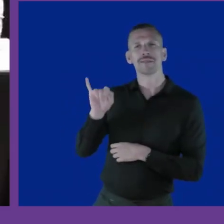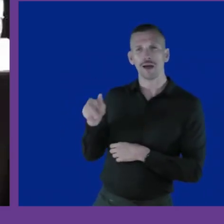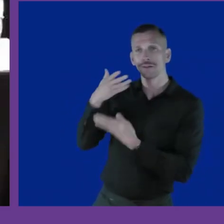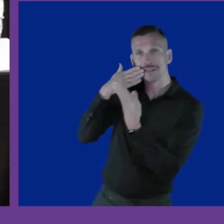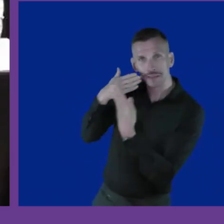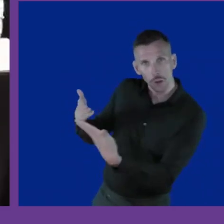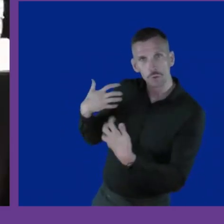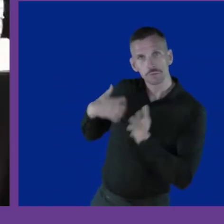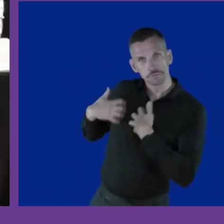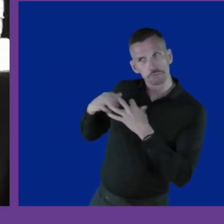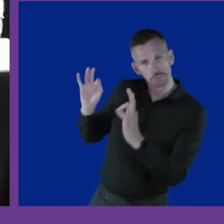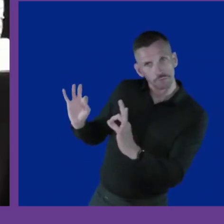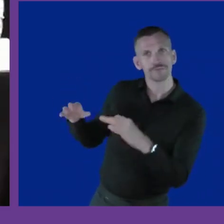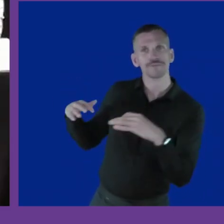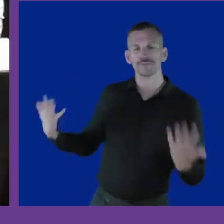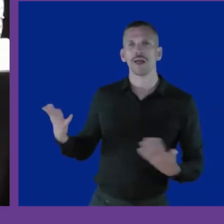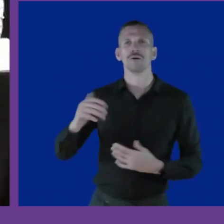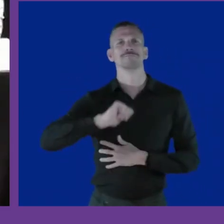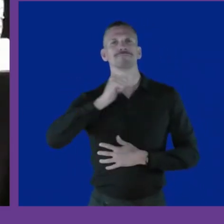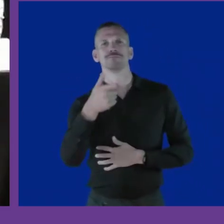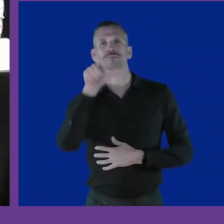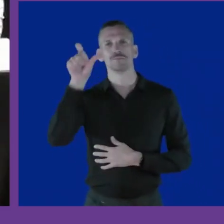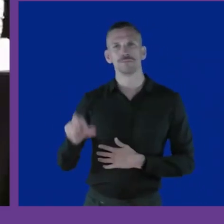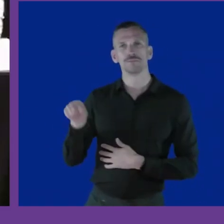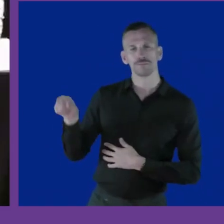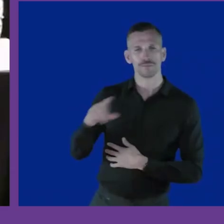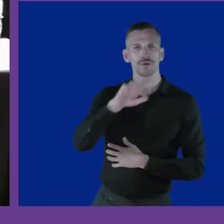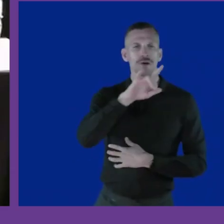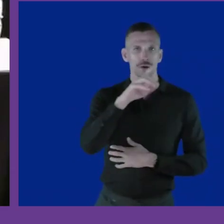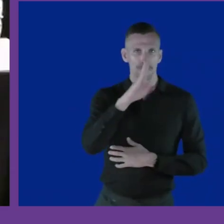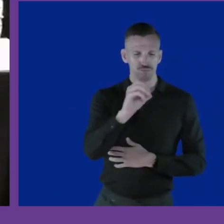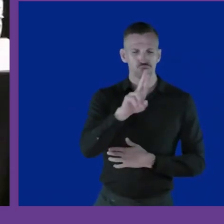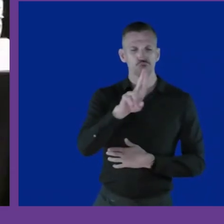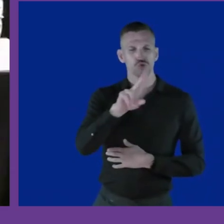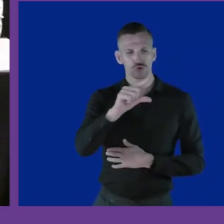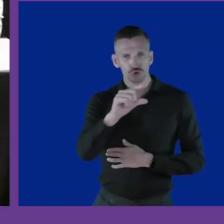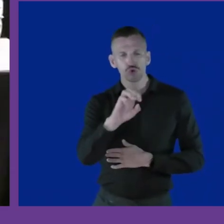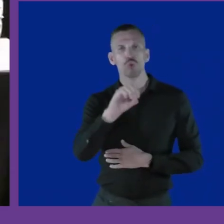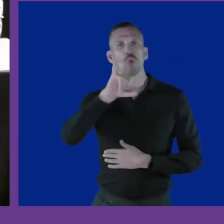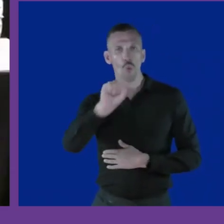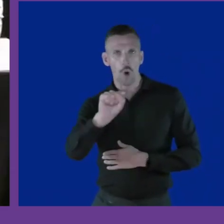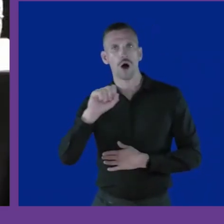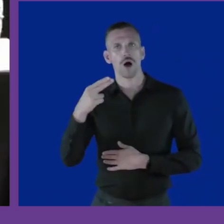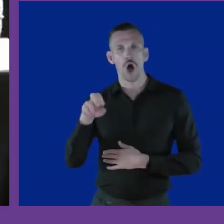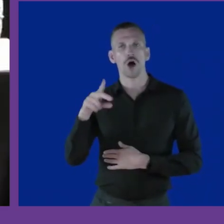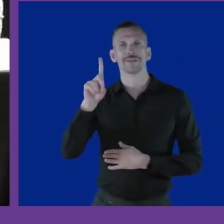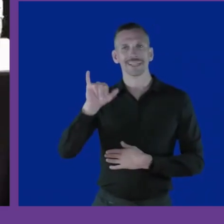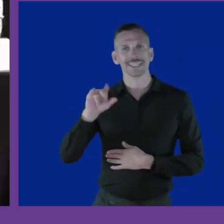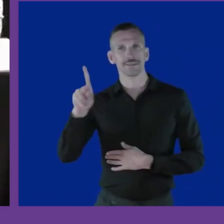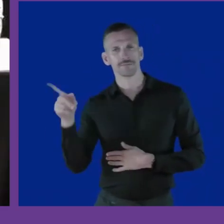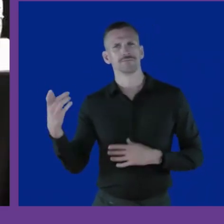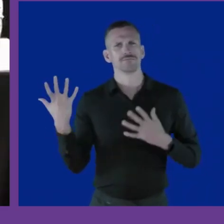at the European level. And my question is, for payment scheme, is there a possibility? I mean, you